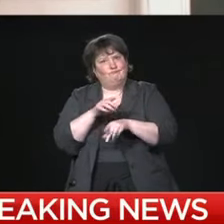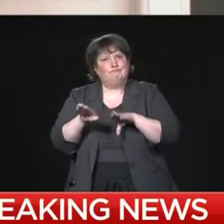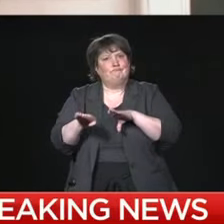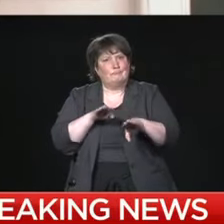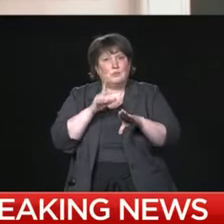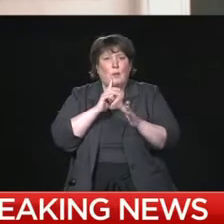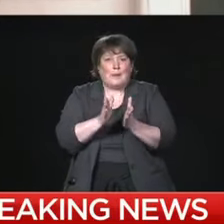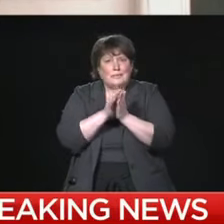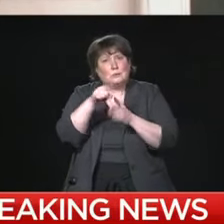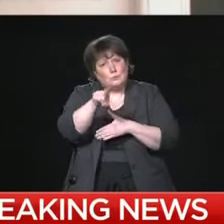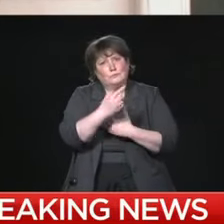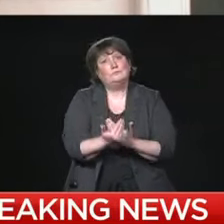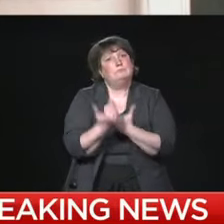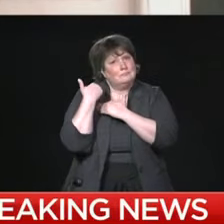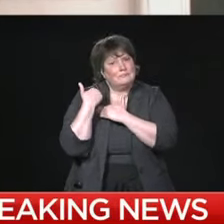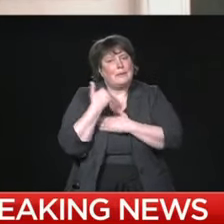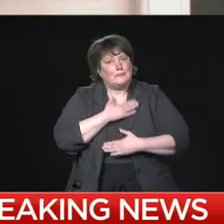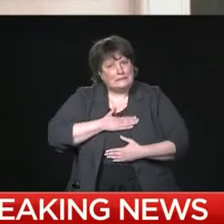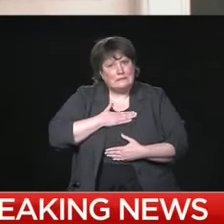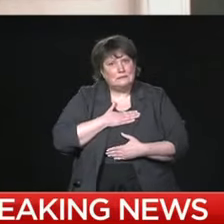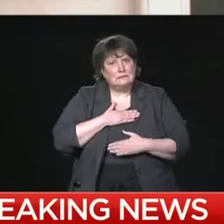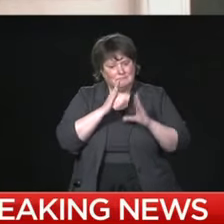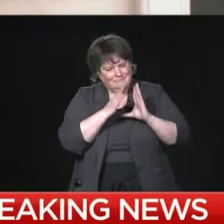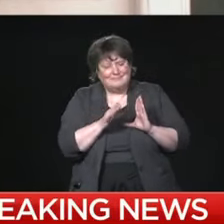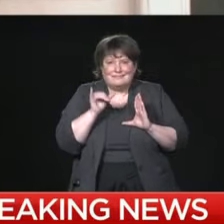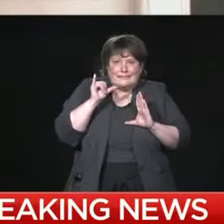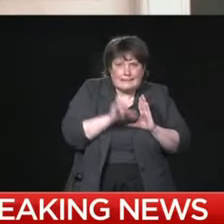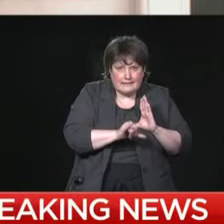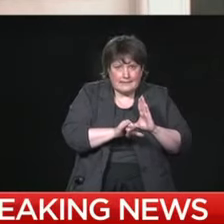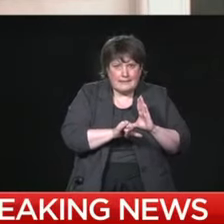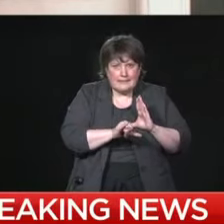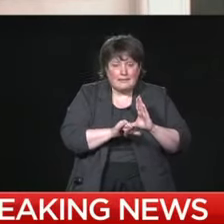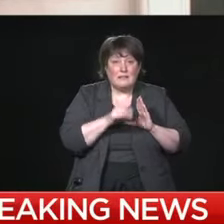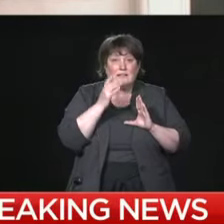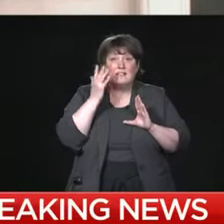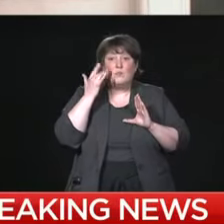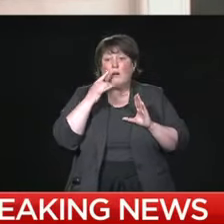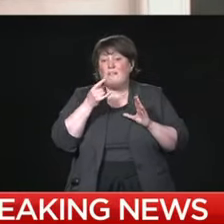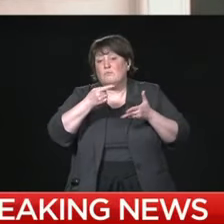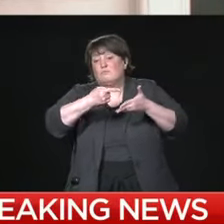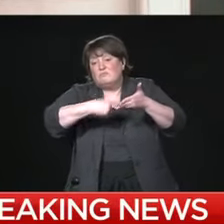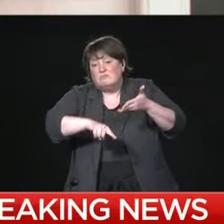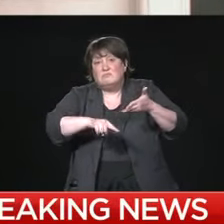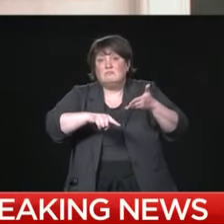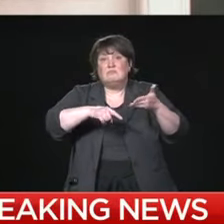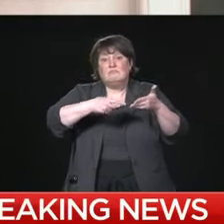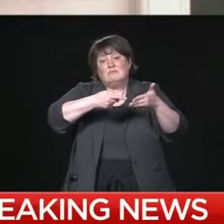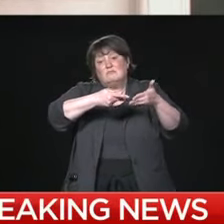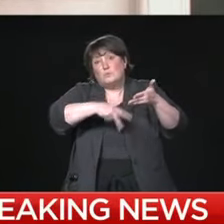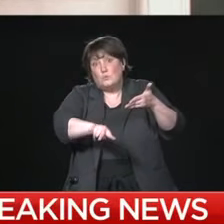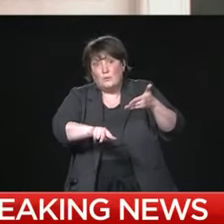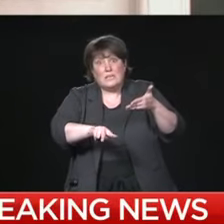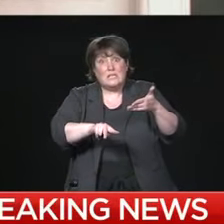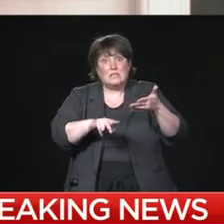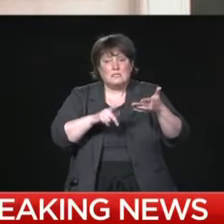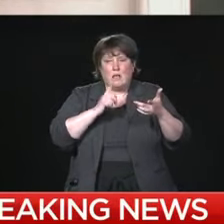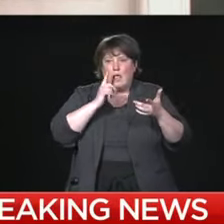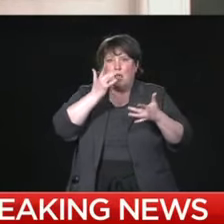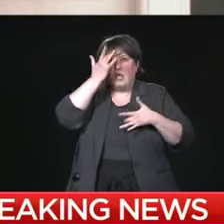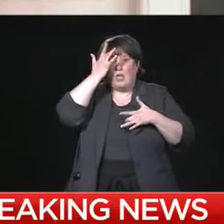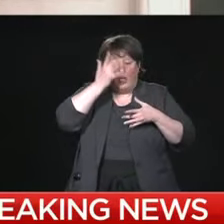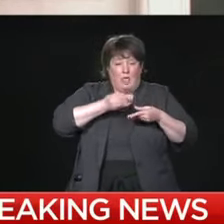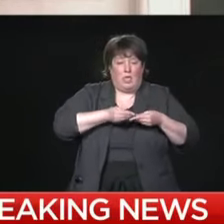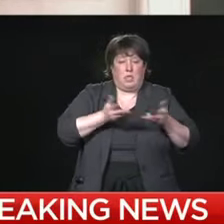to do their part in staying home, in making sure that a week from now, 10 days from now, we aren't overwhelmed in